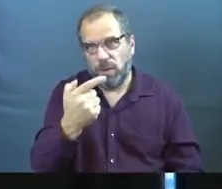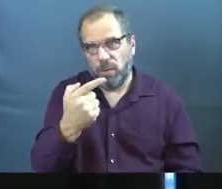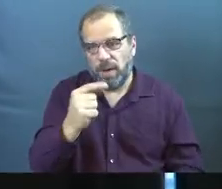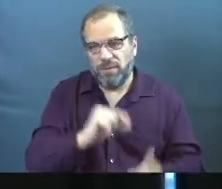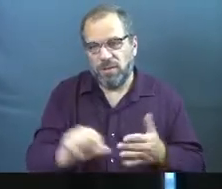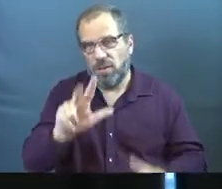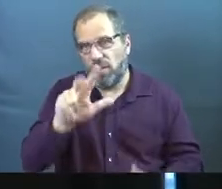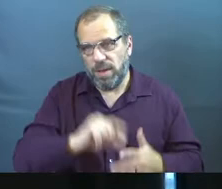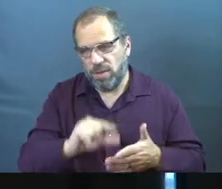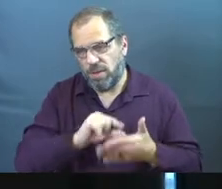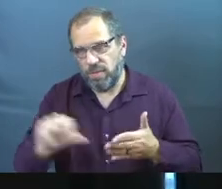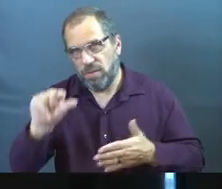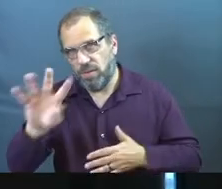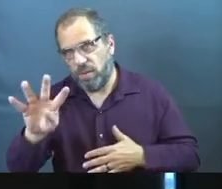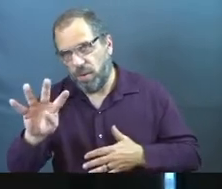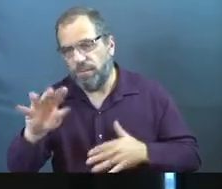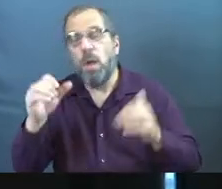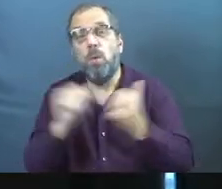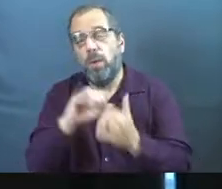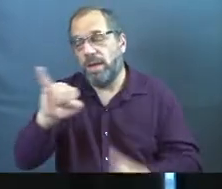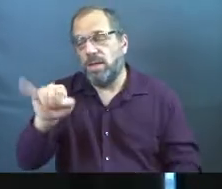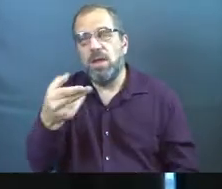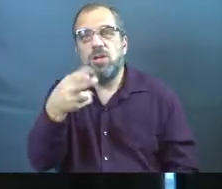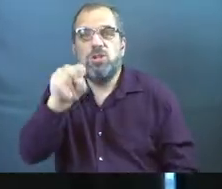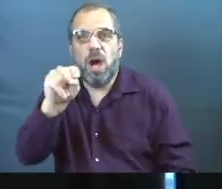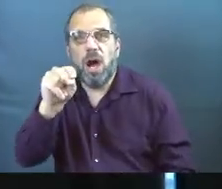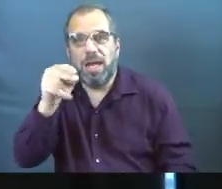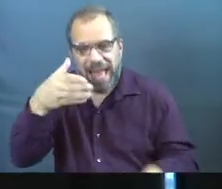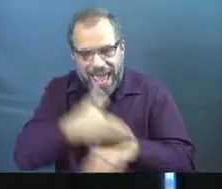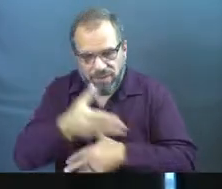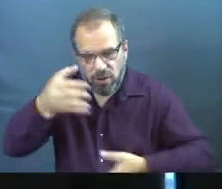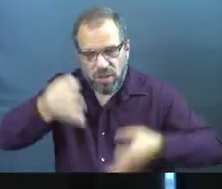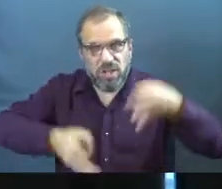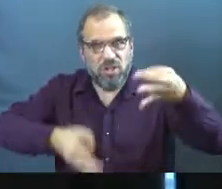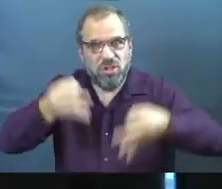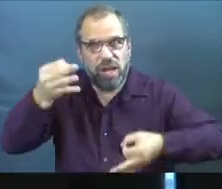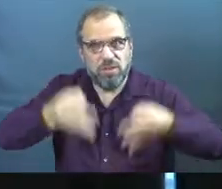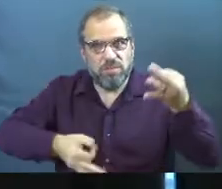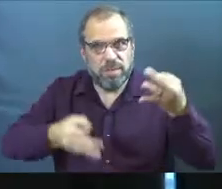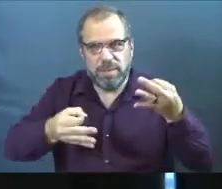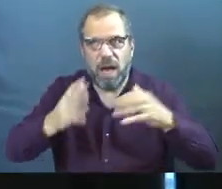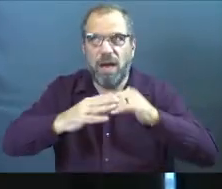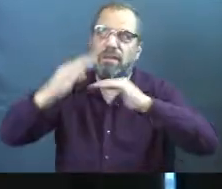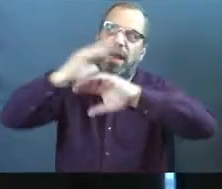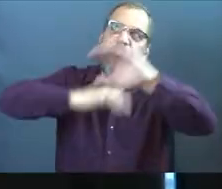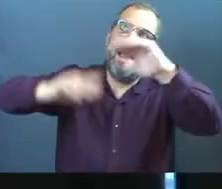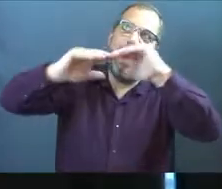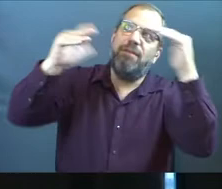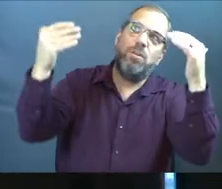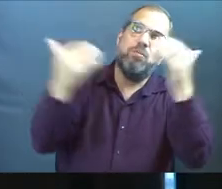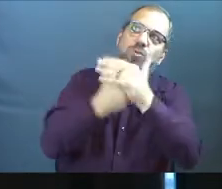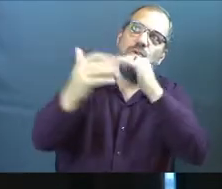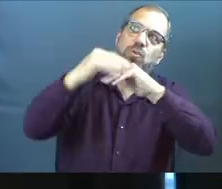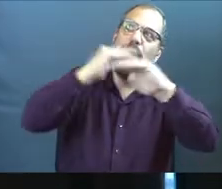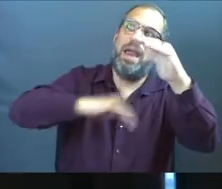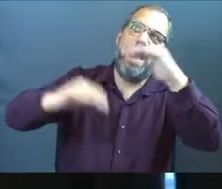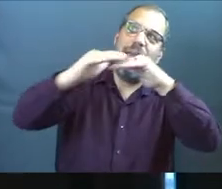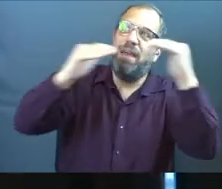Again, this is taking place with John after judgment, and it's just this beautiful thing of heaven, the new heaven being